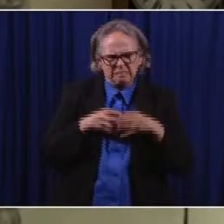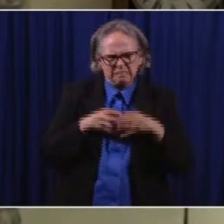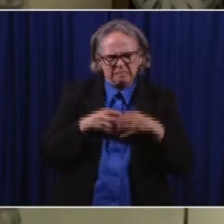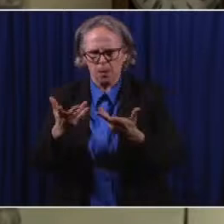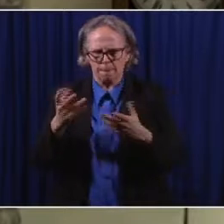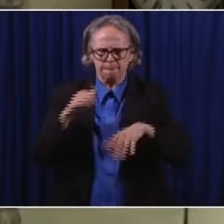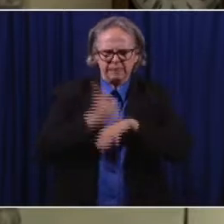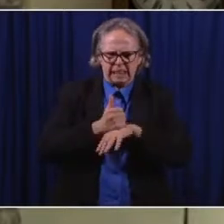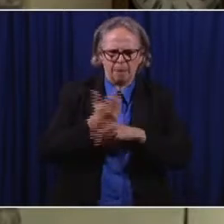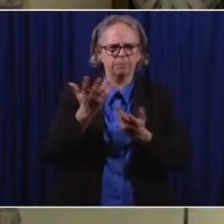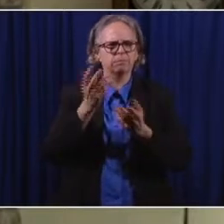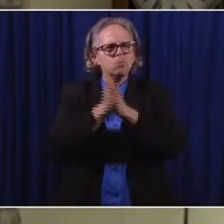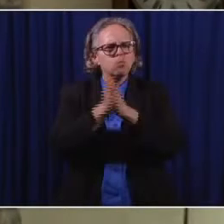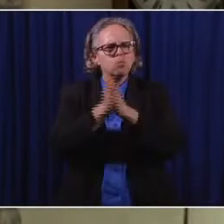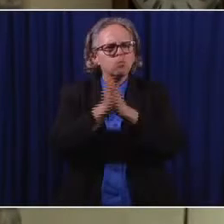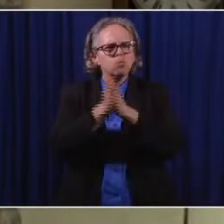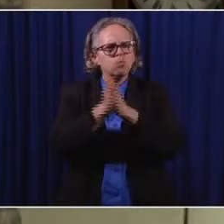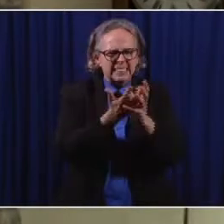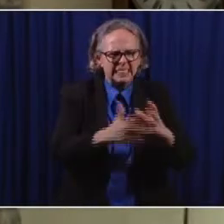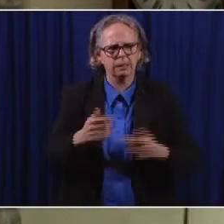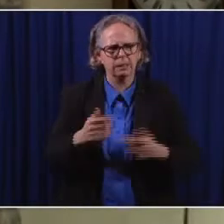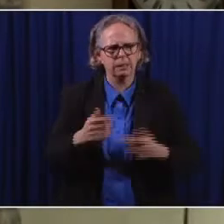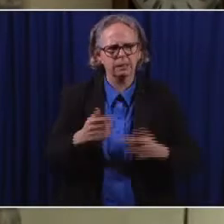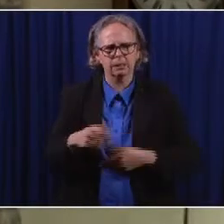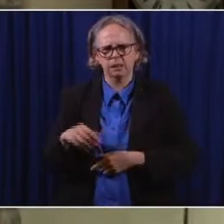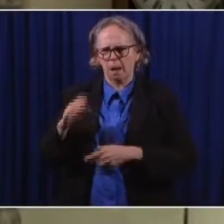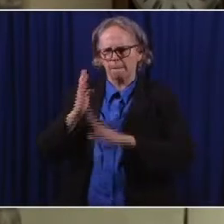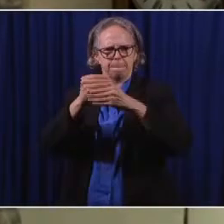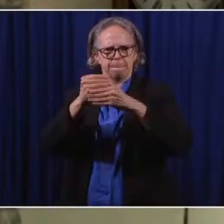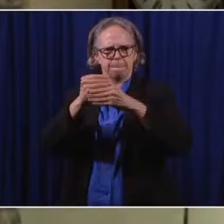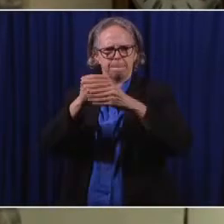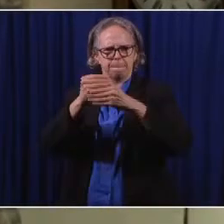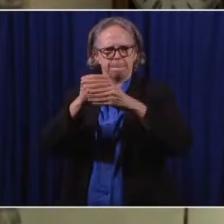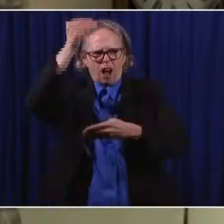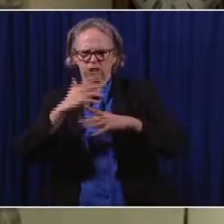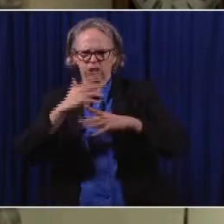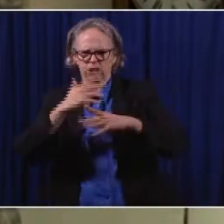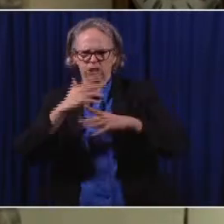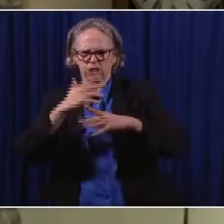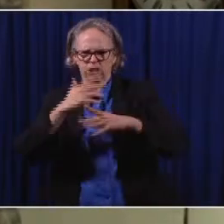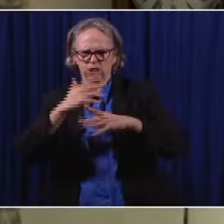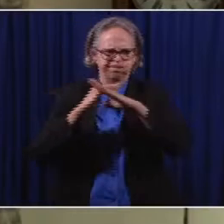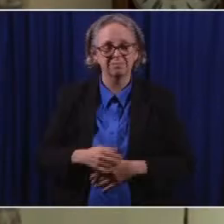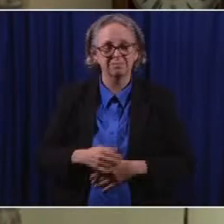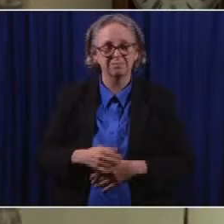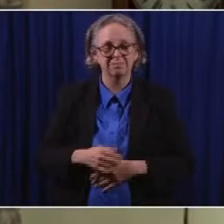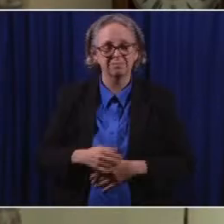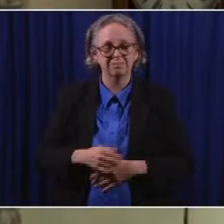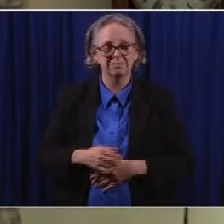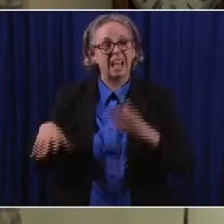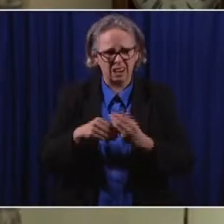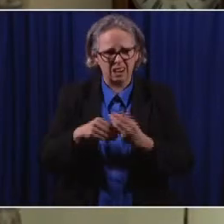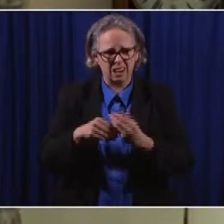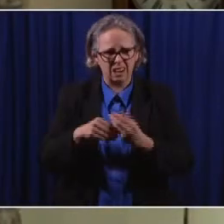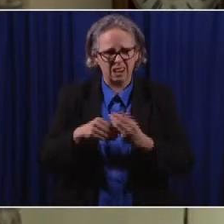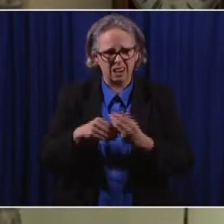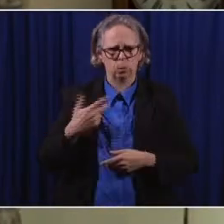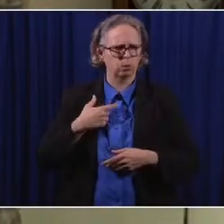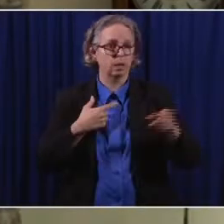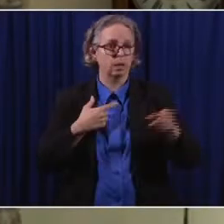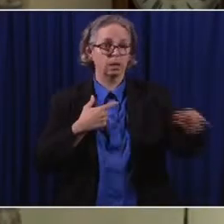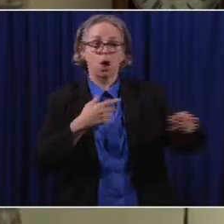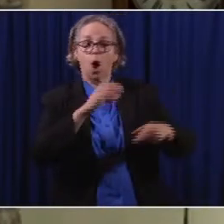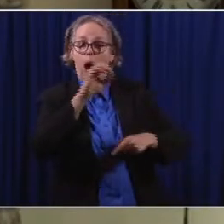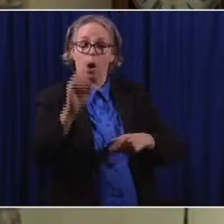Department of Health is also partnering with the Department of Jobs and Family Services to distribute face masks, hand sanitizers, disinfectant